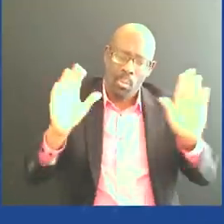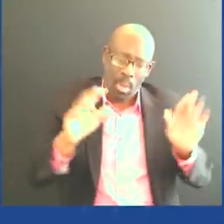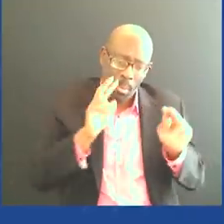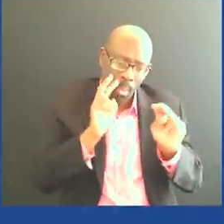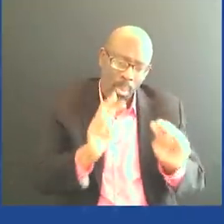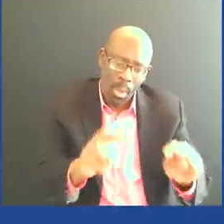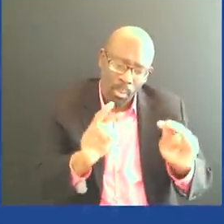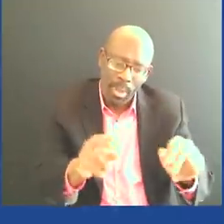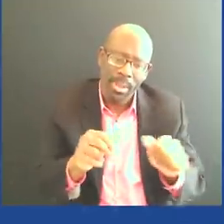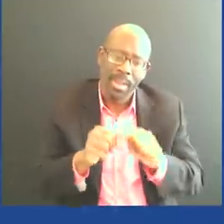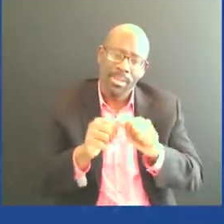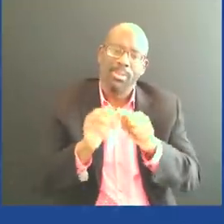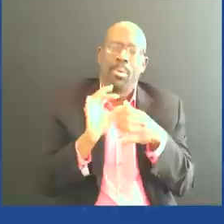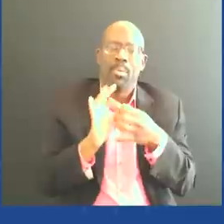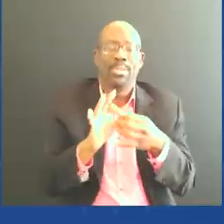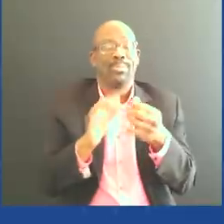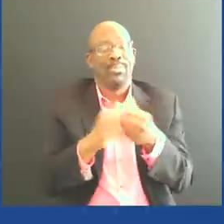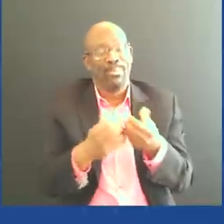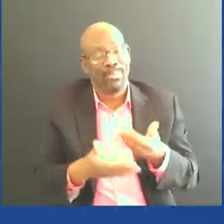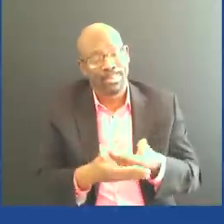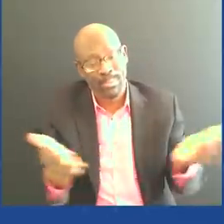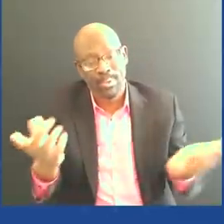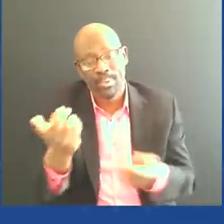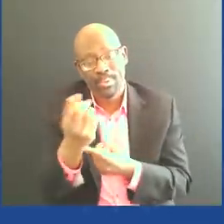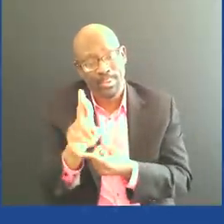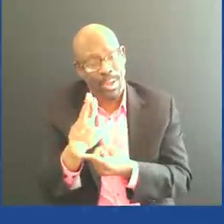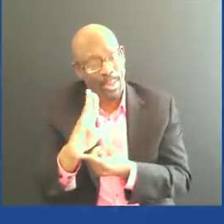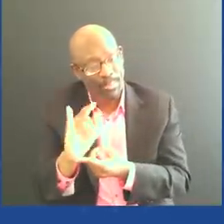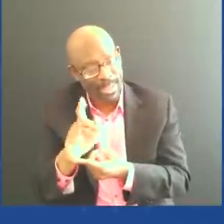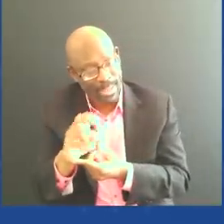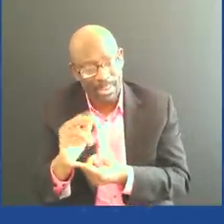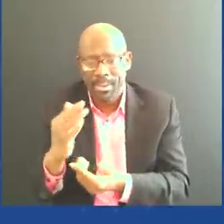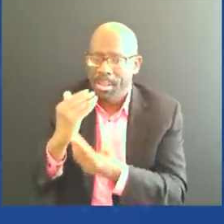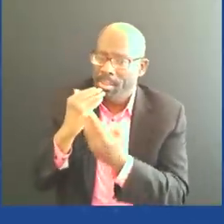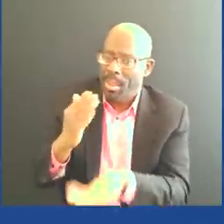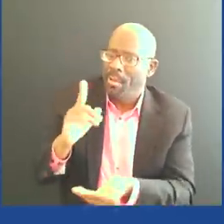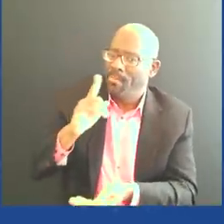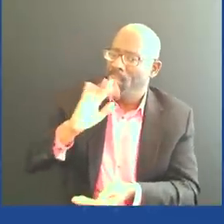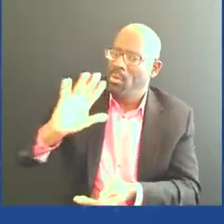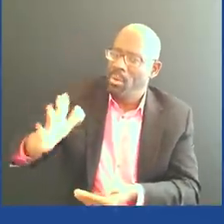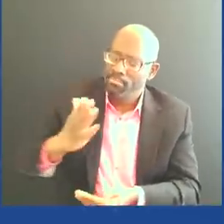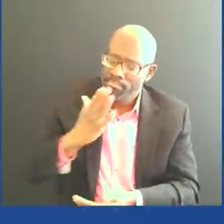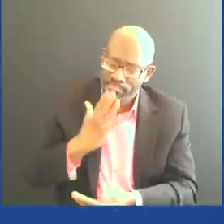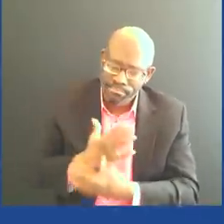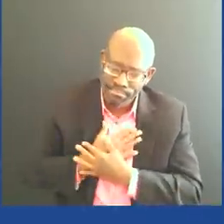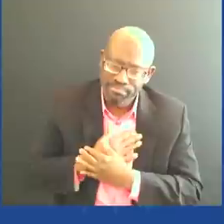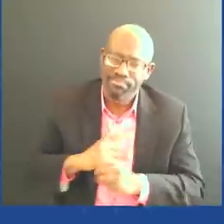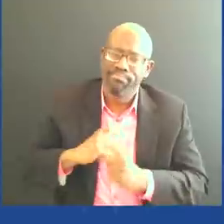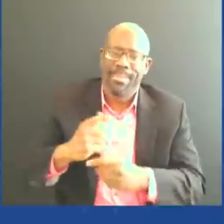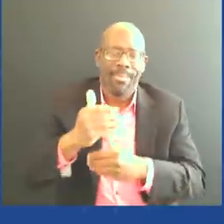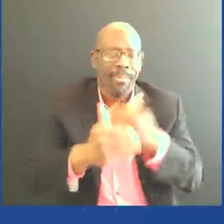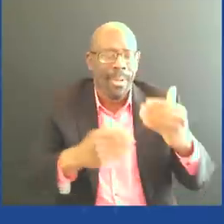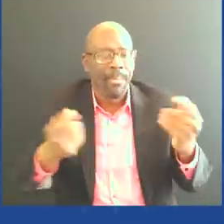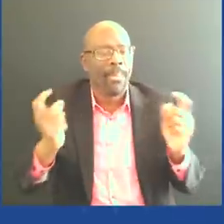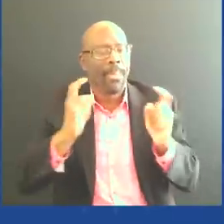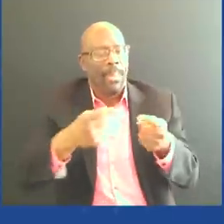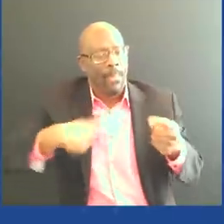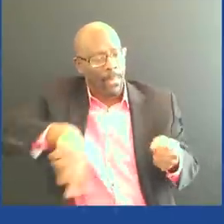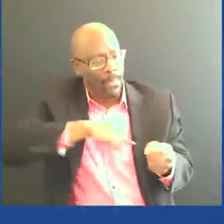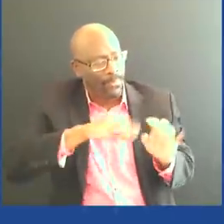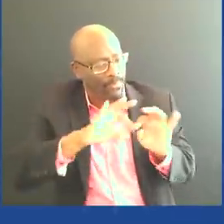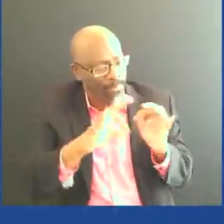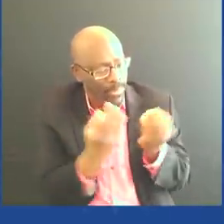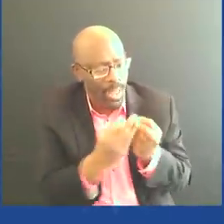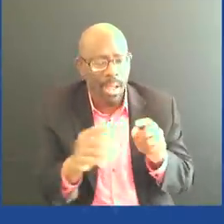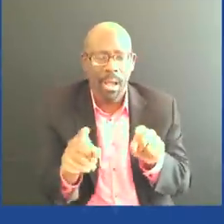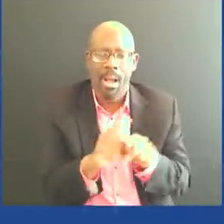Dr. Biden, thank you for your graciousness and kindness which you have bestowed on the families and crew as our sponsor. Despite the impacts of